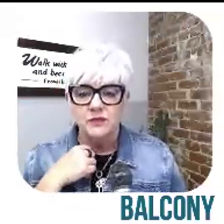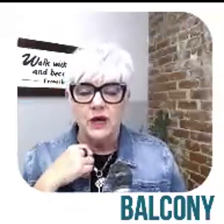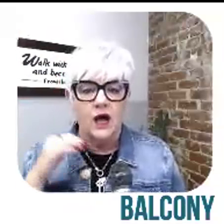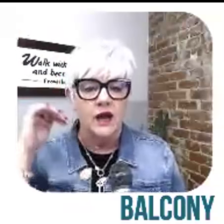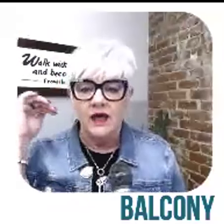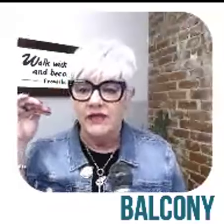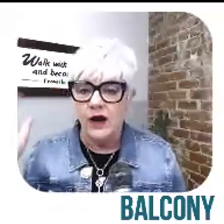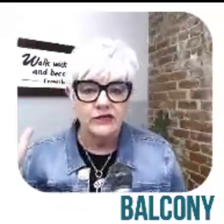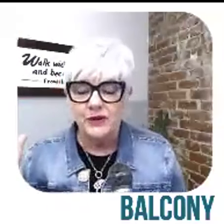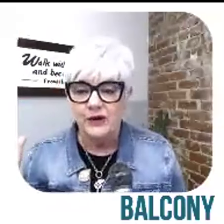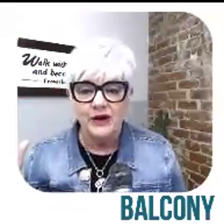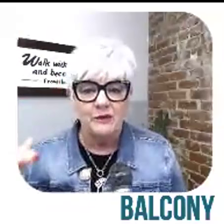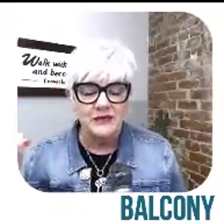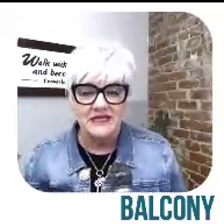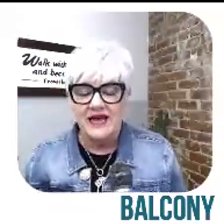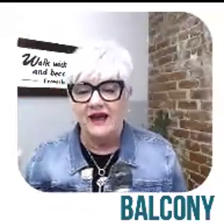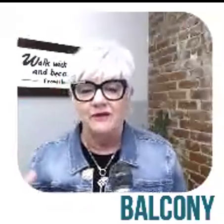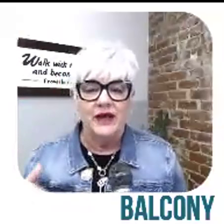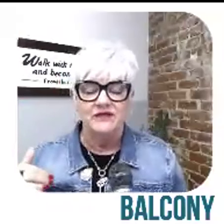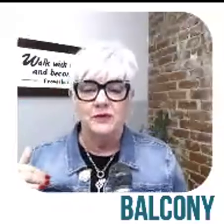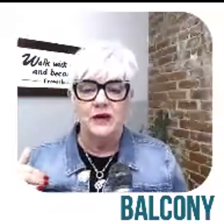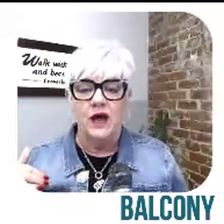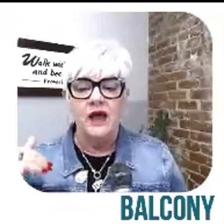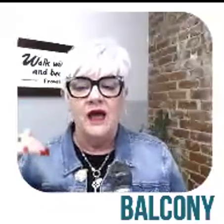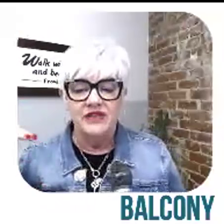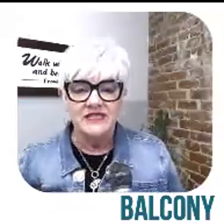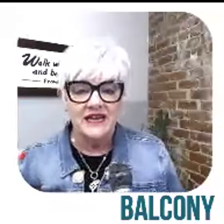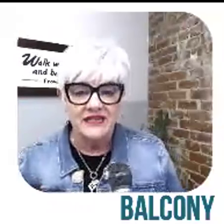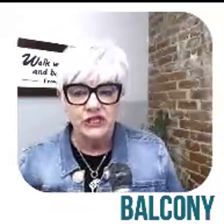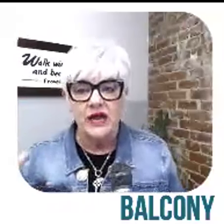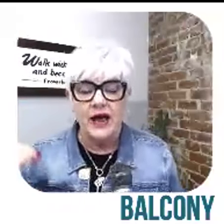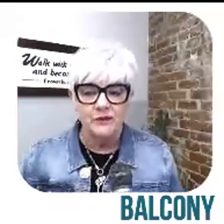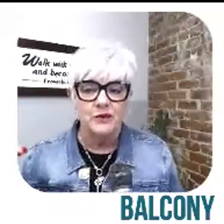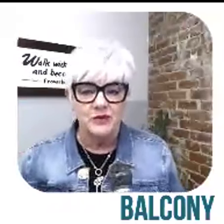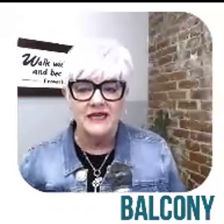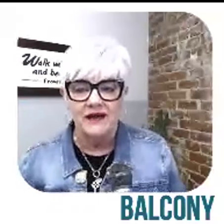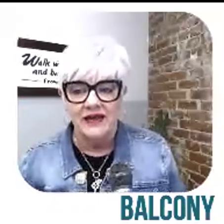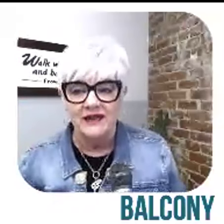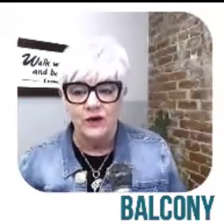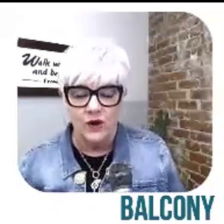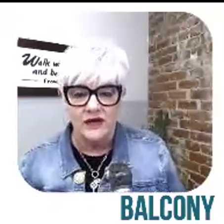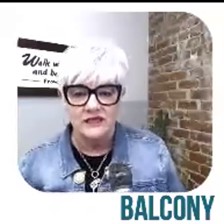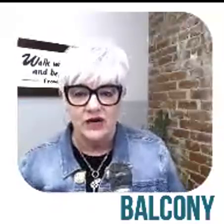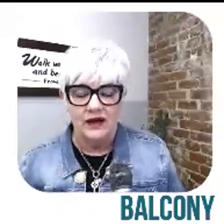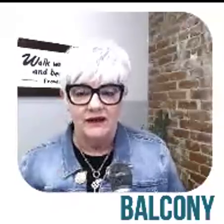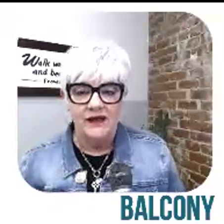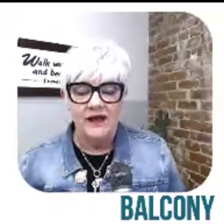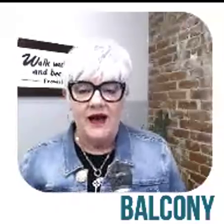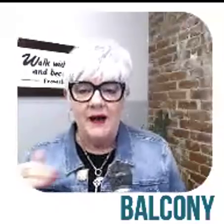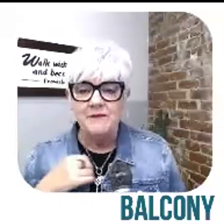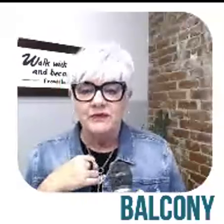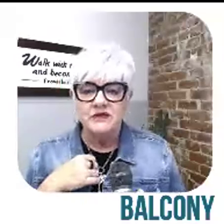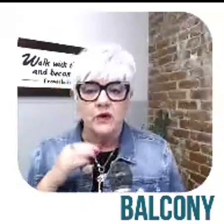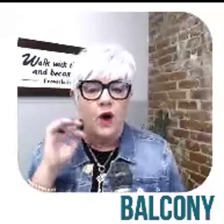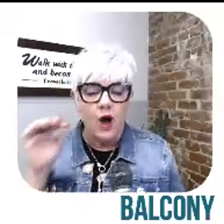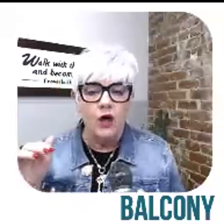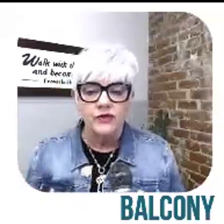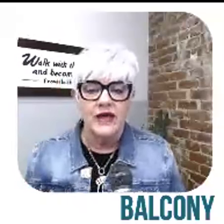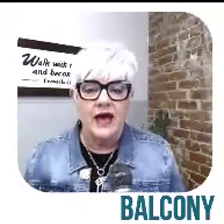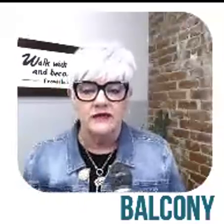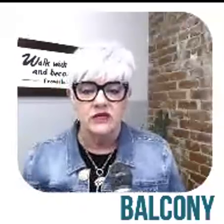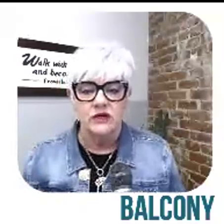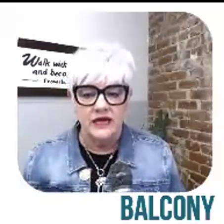have to put on that entrepreneurial business hat. We have to put on the technician hat when we're down in the orchestra. So